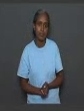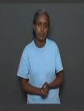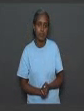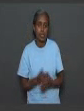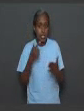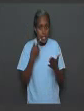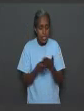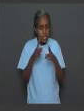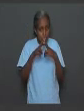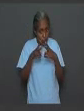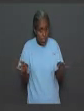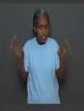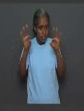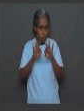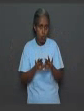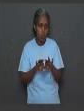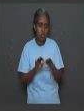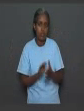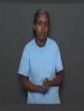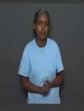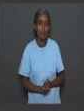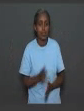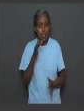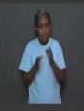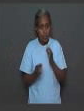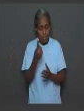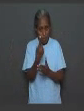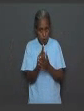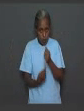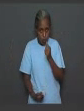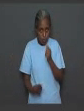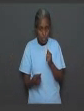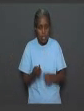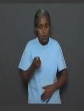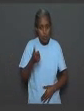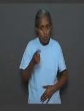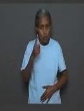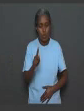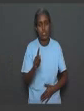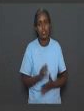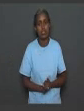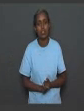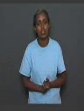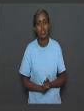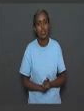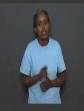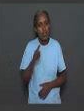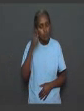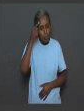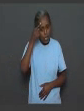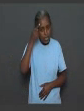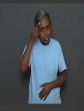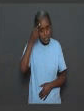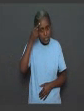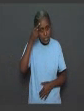This is very important. If you only flipped a coin once, you might think the